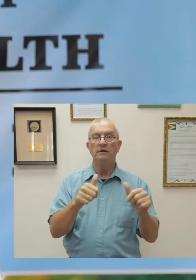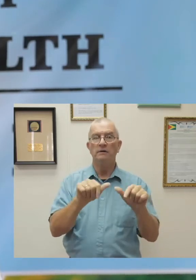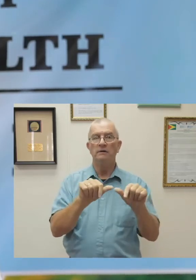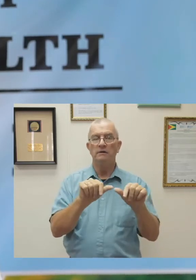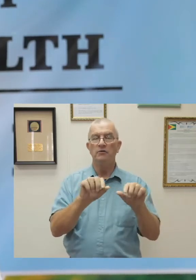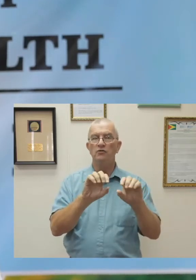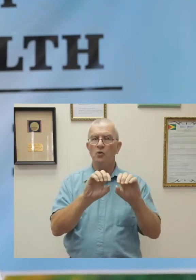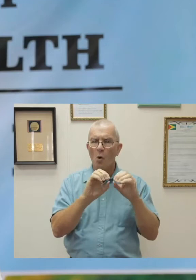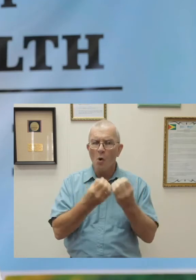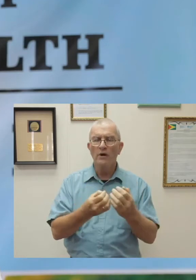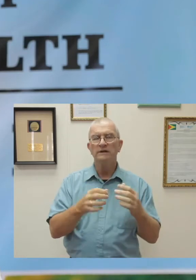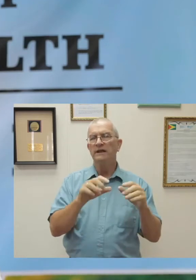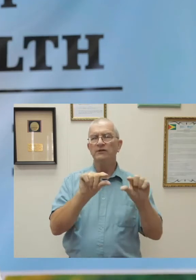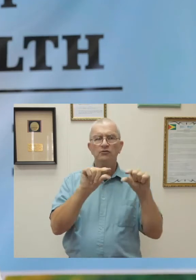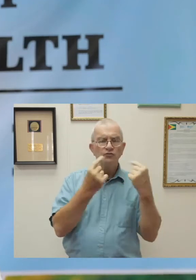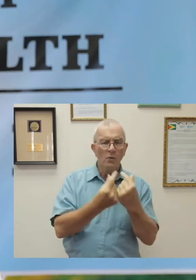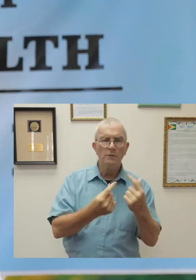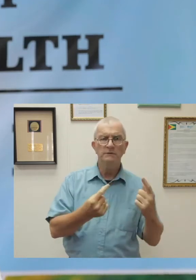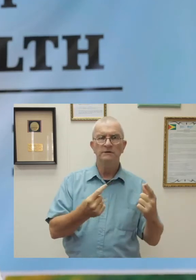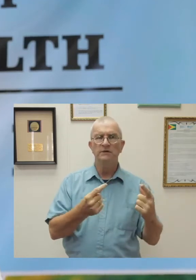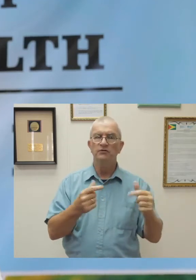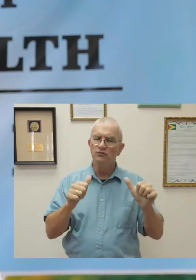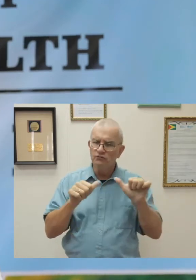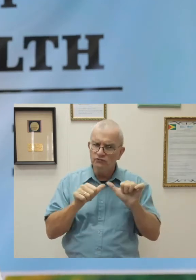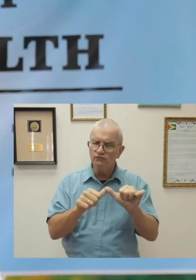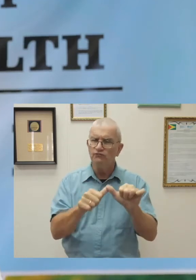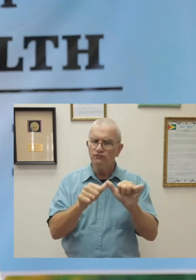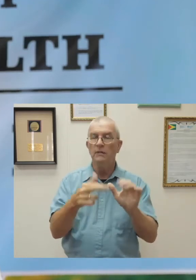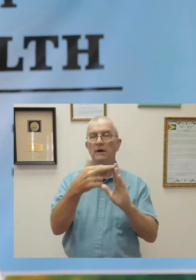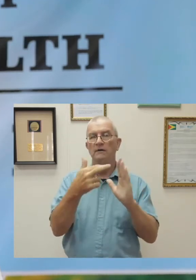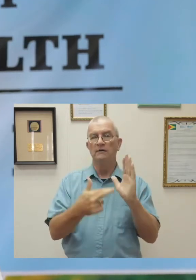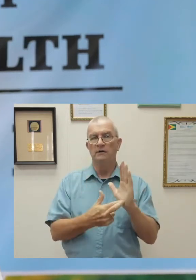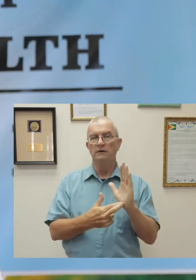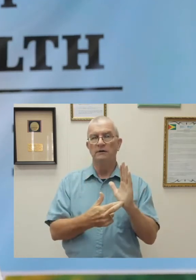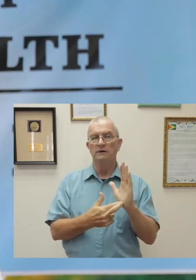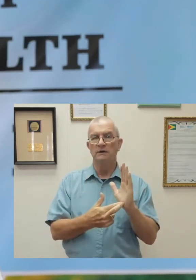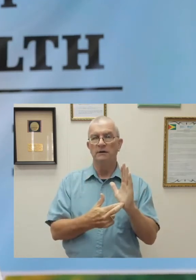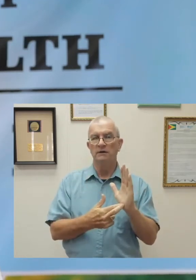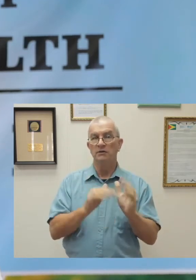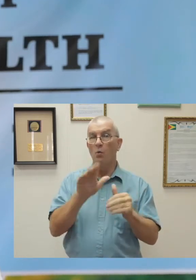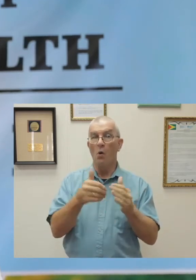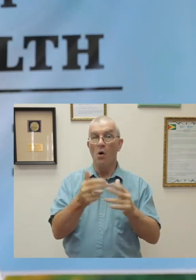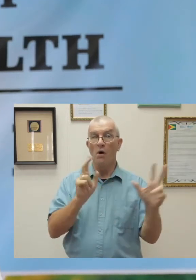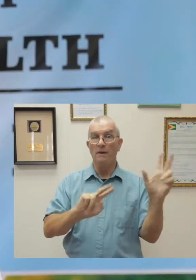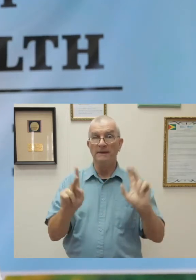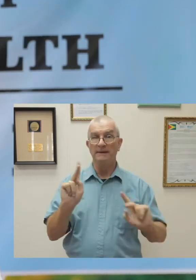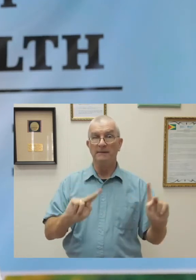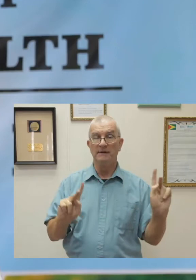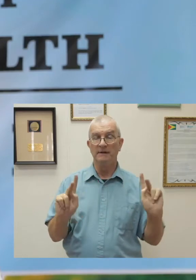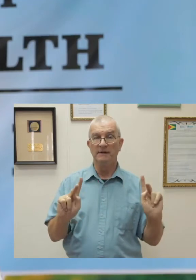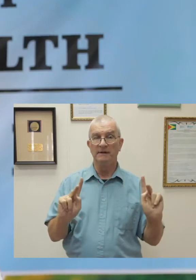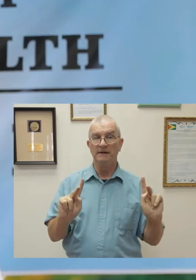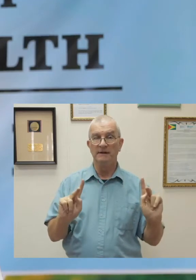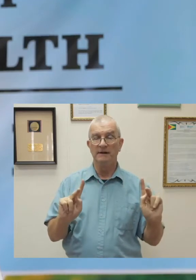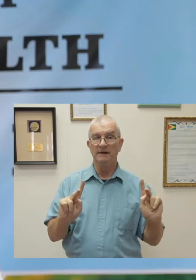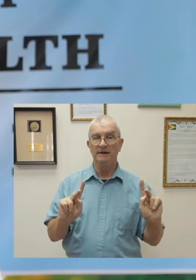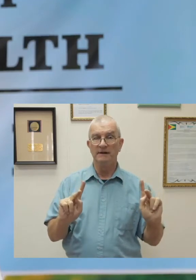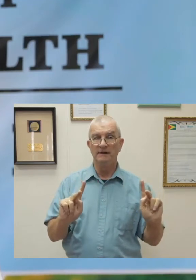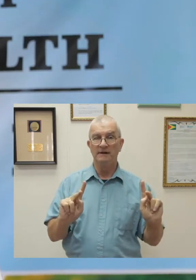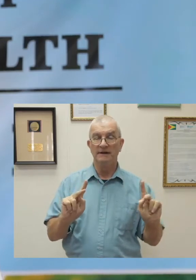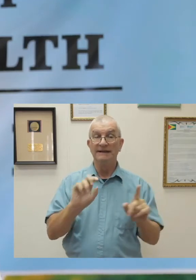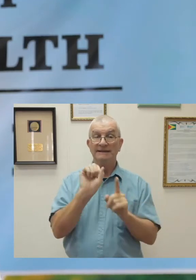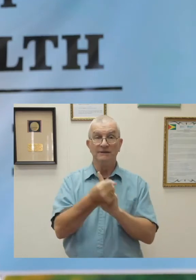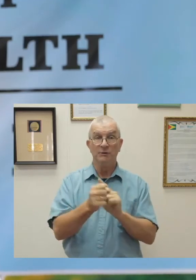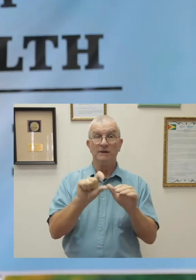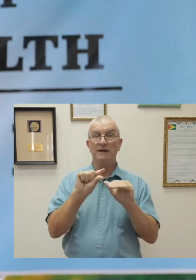agencies and community groups to reinforce the guidelines to all residents. The